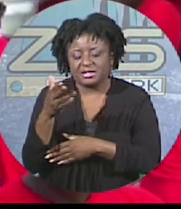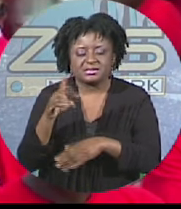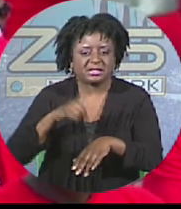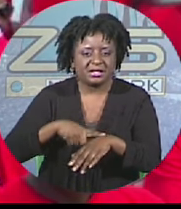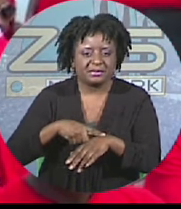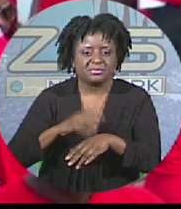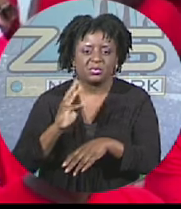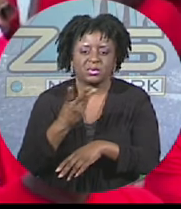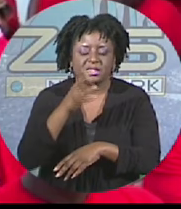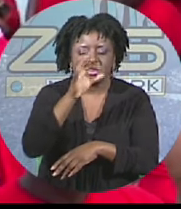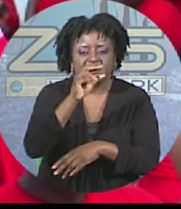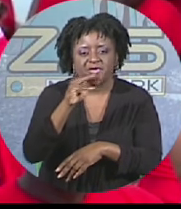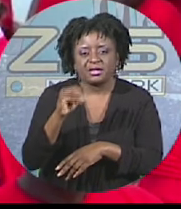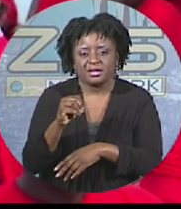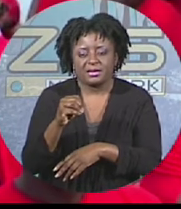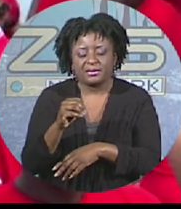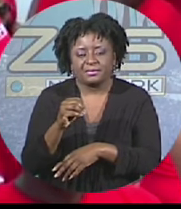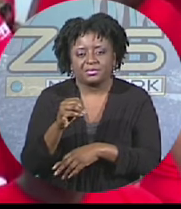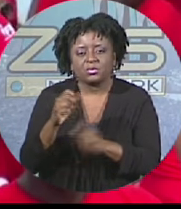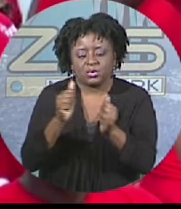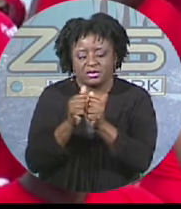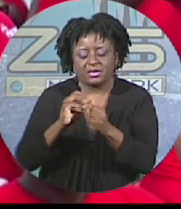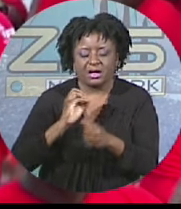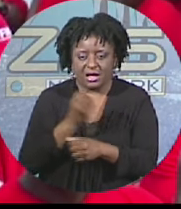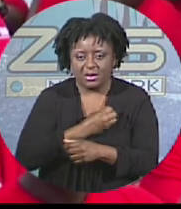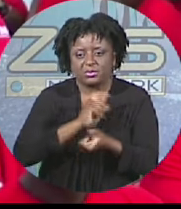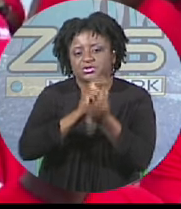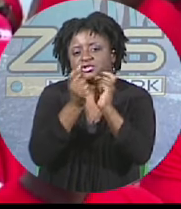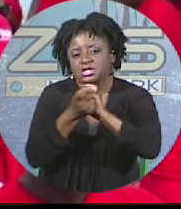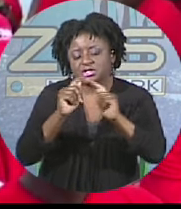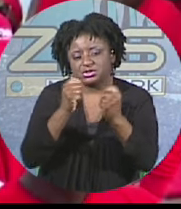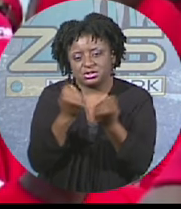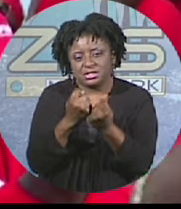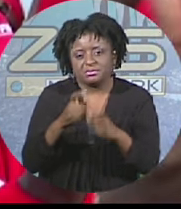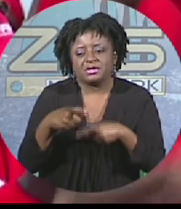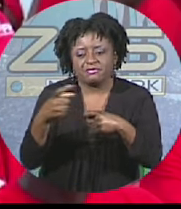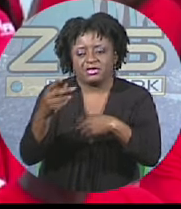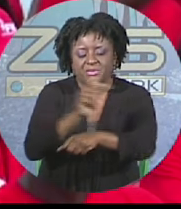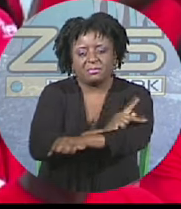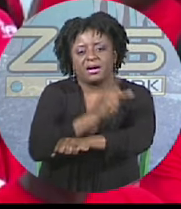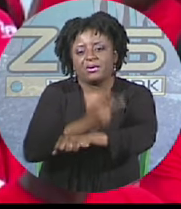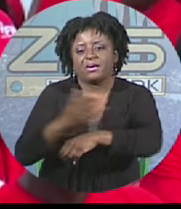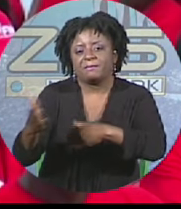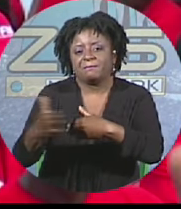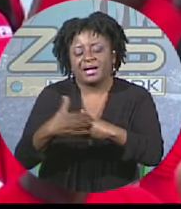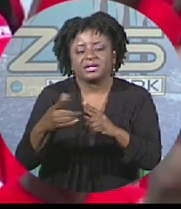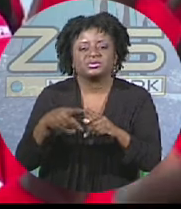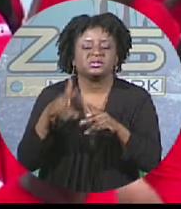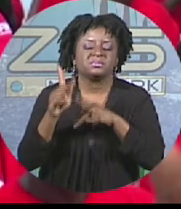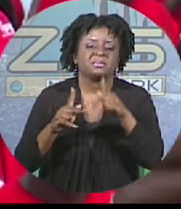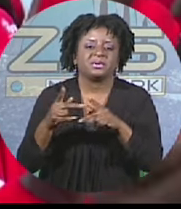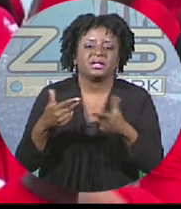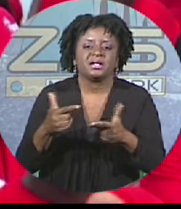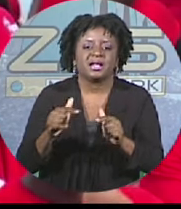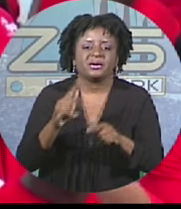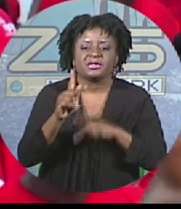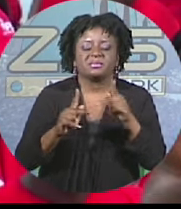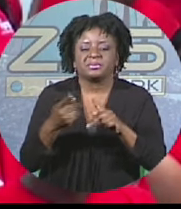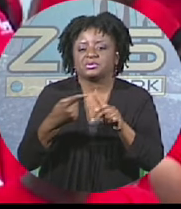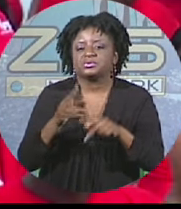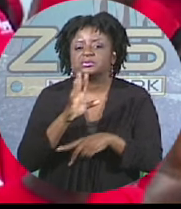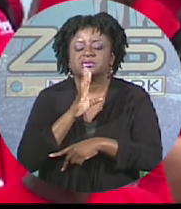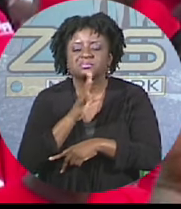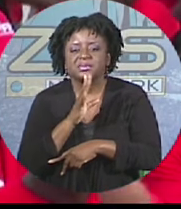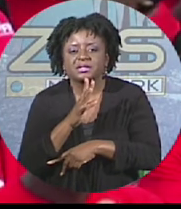the FNM, with our change team, change agenda, is giving the power back to the people. We are allowing the people to speak.